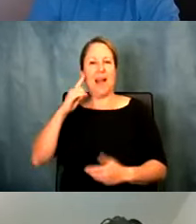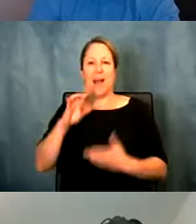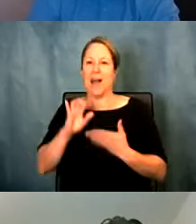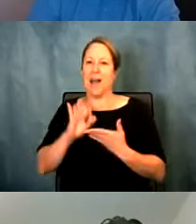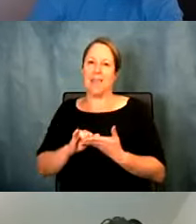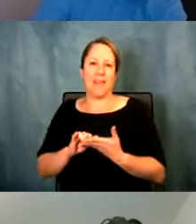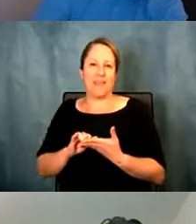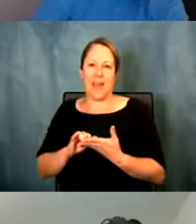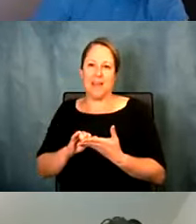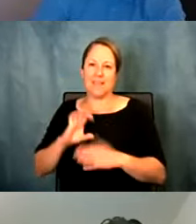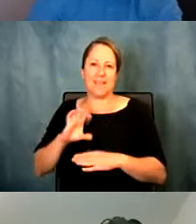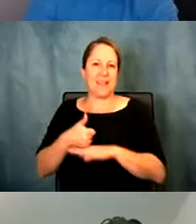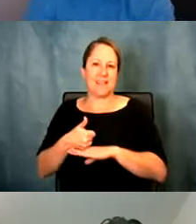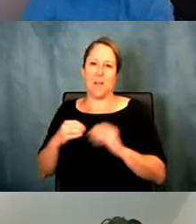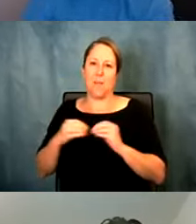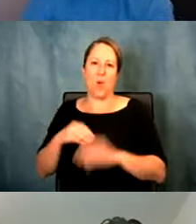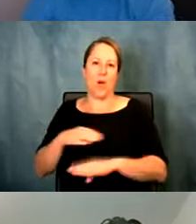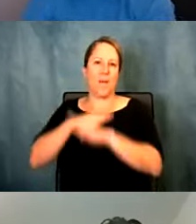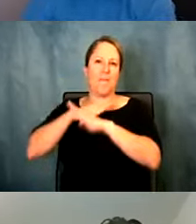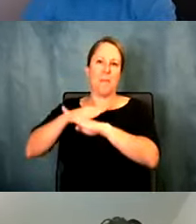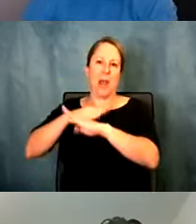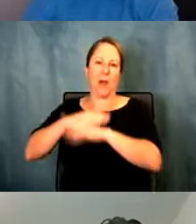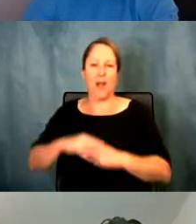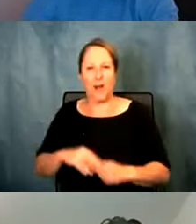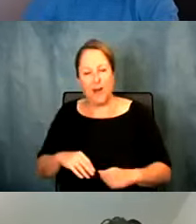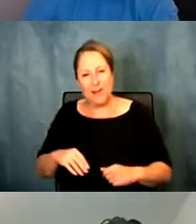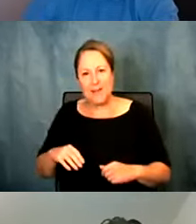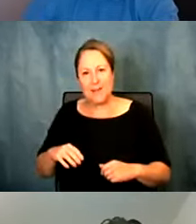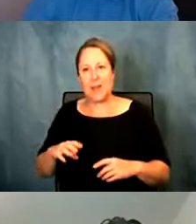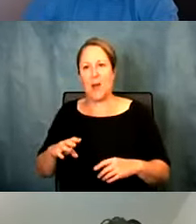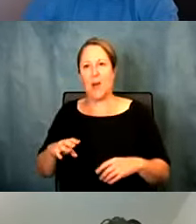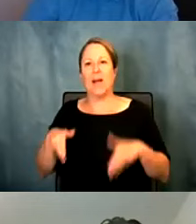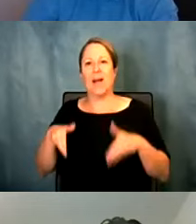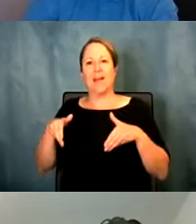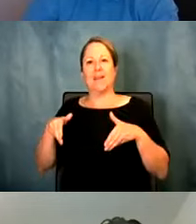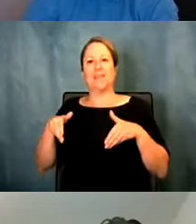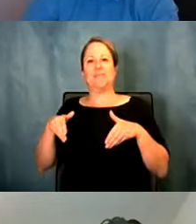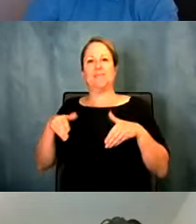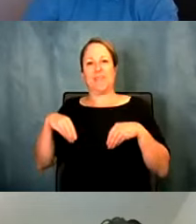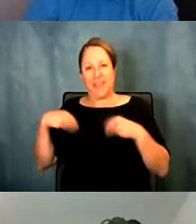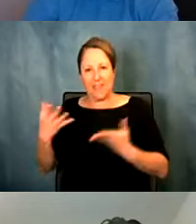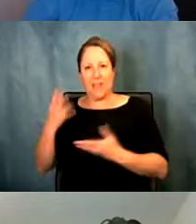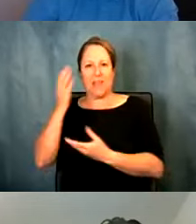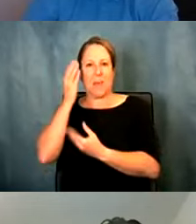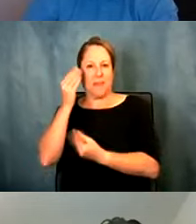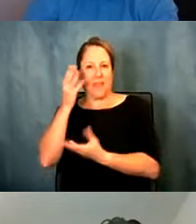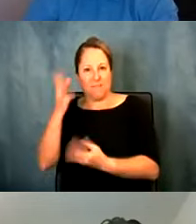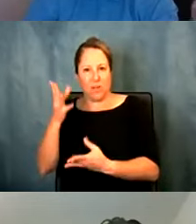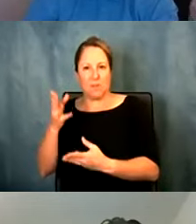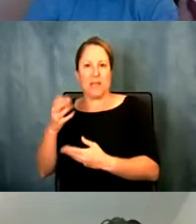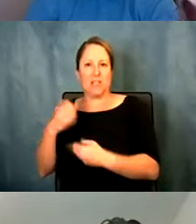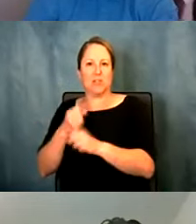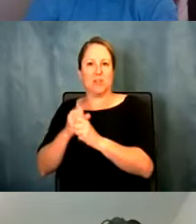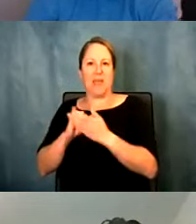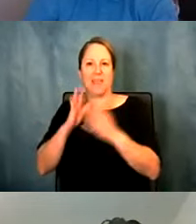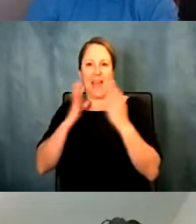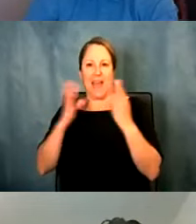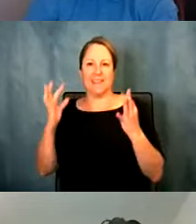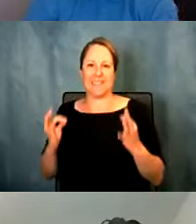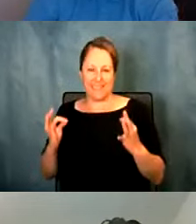creating a barrier. So just giving them that space to empower them to make that decision, even giving it to where they don't need